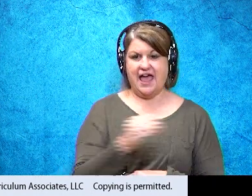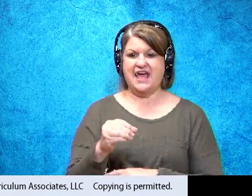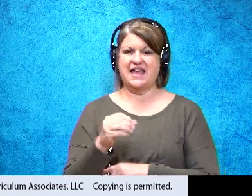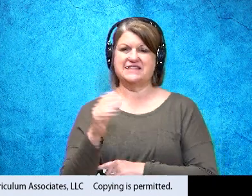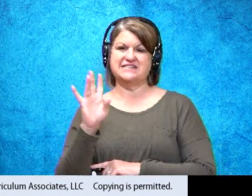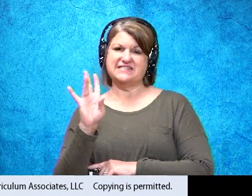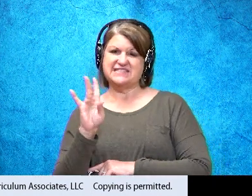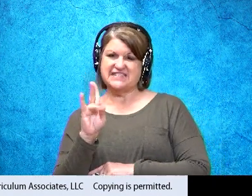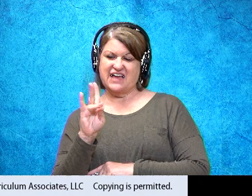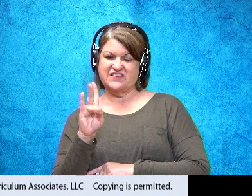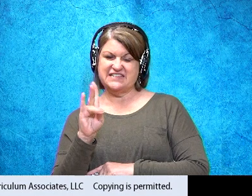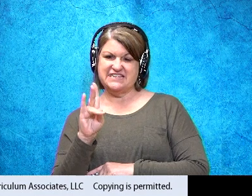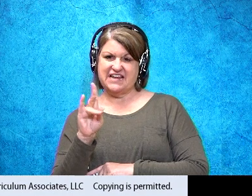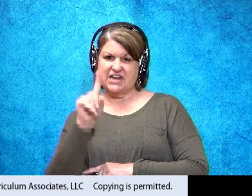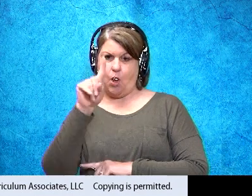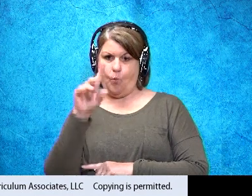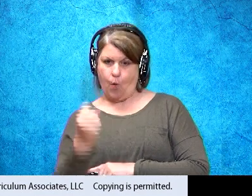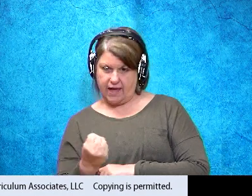17 ones.